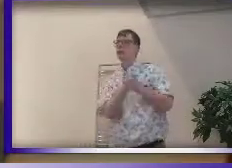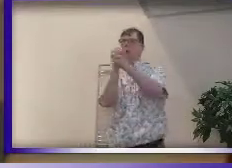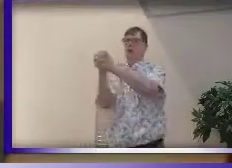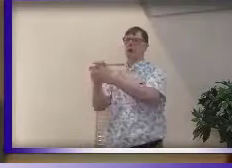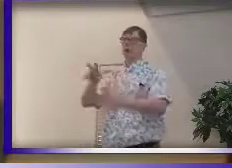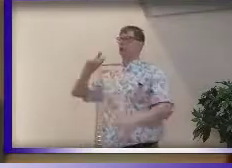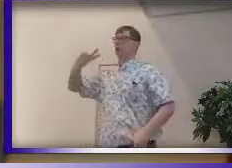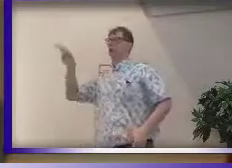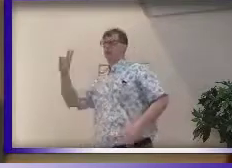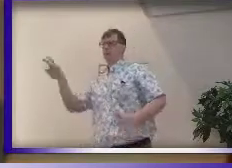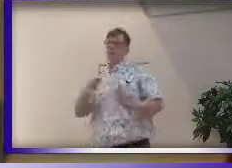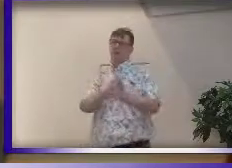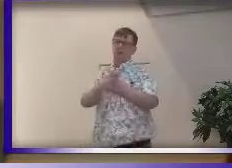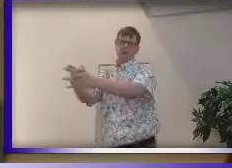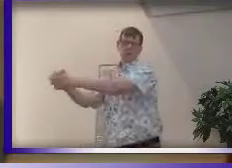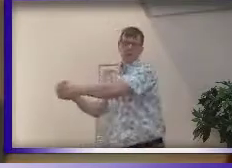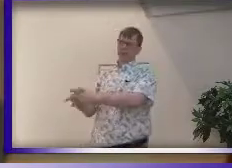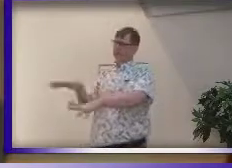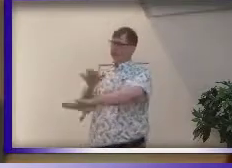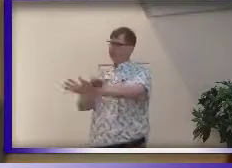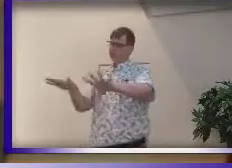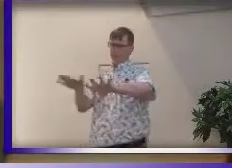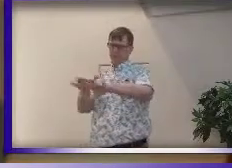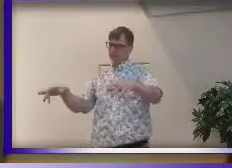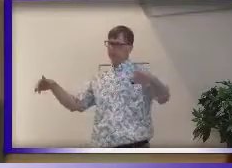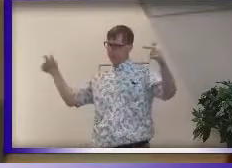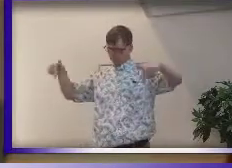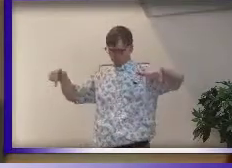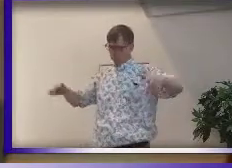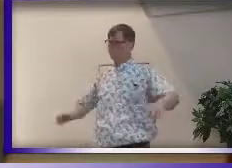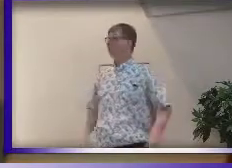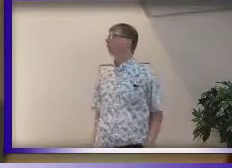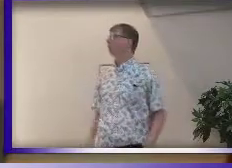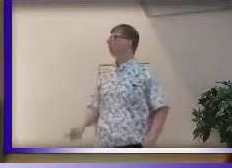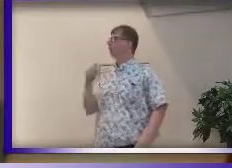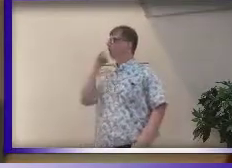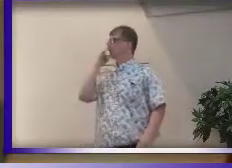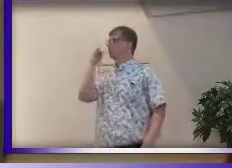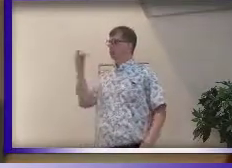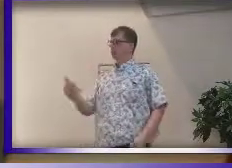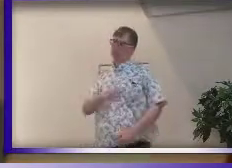And so to be able to be online and be serving people,